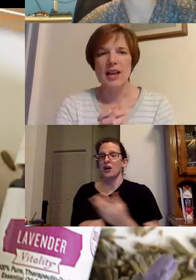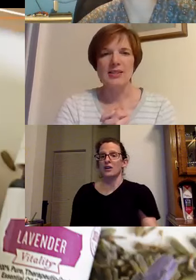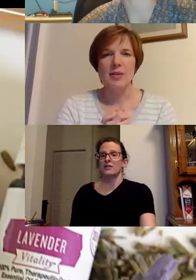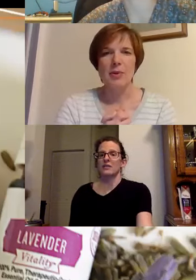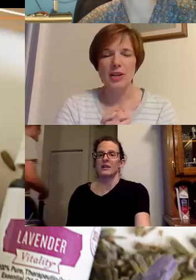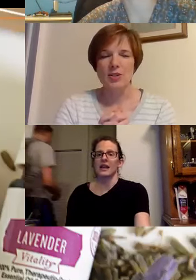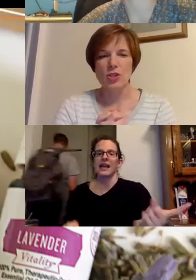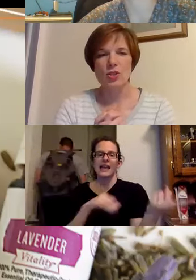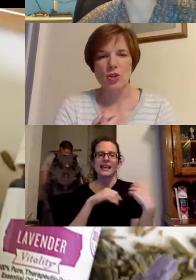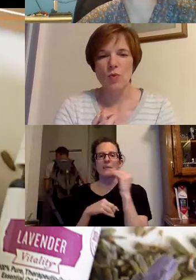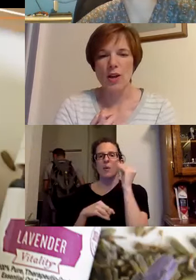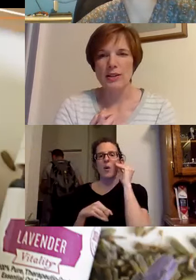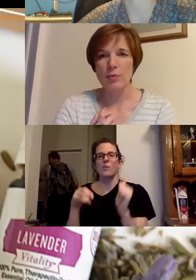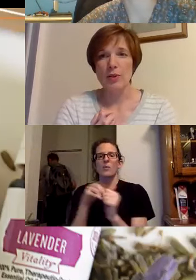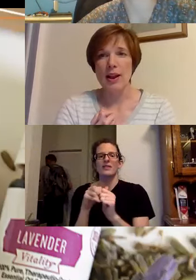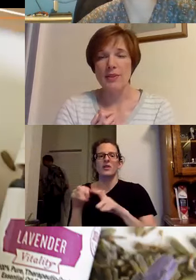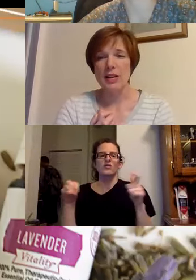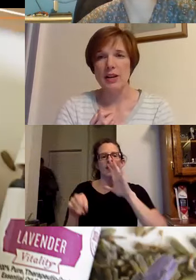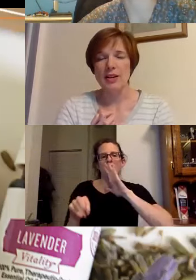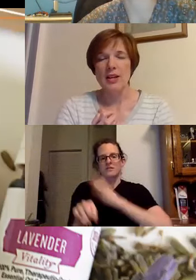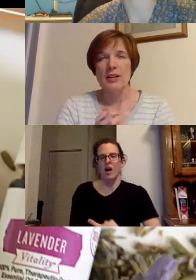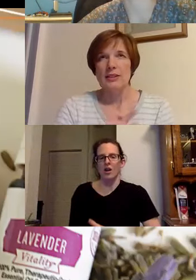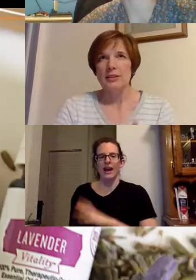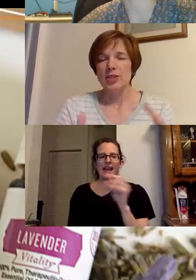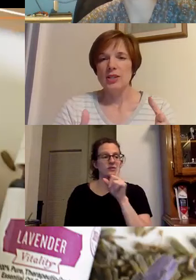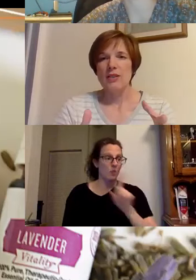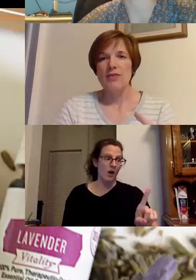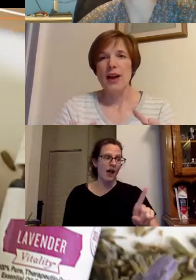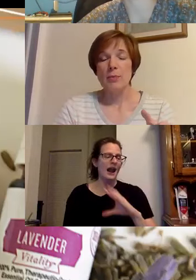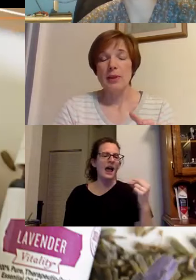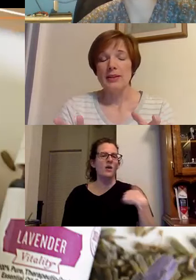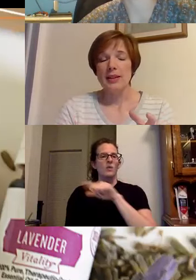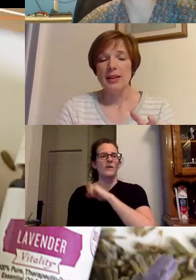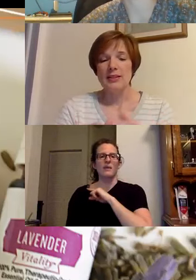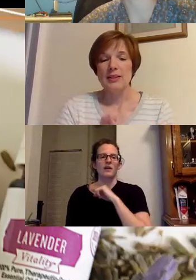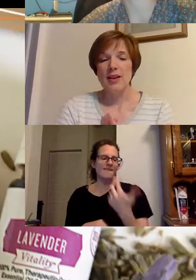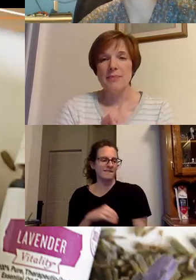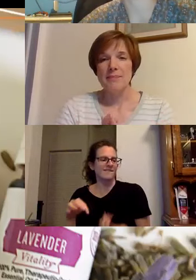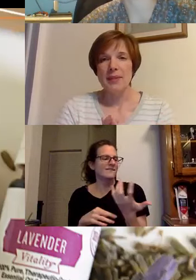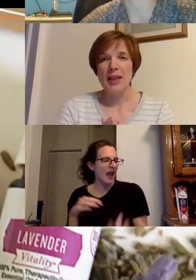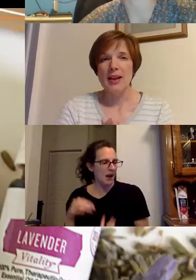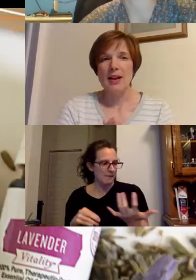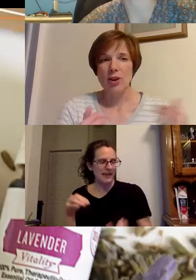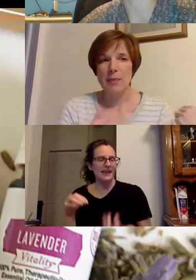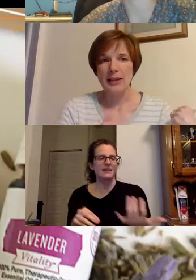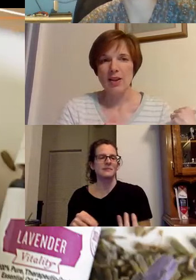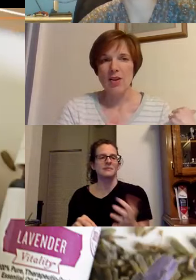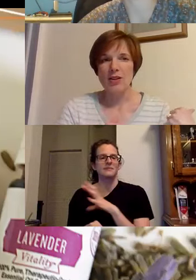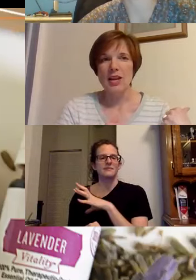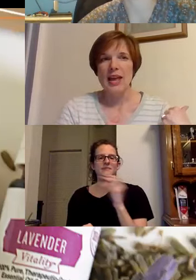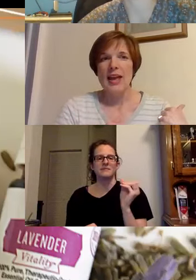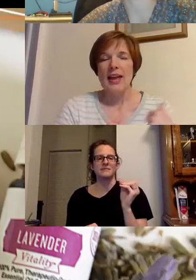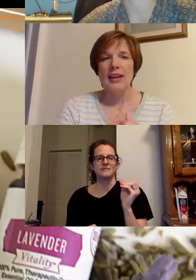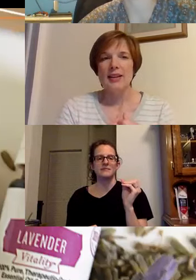grandson last summer. He had just turned one, and we were having a fire pit and out in our